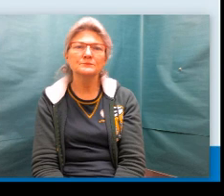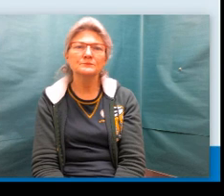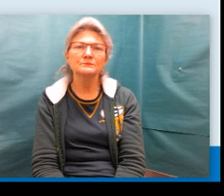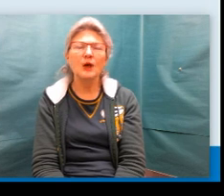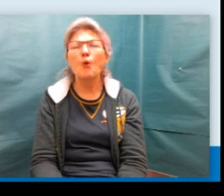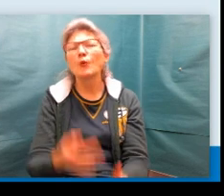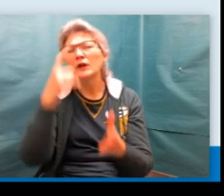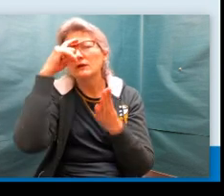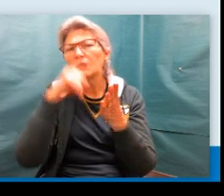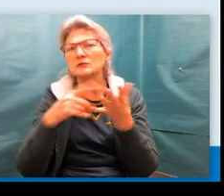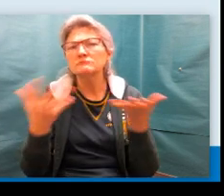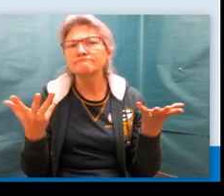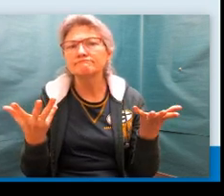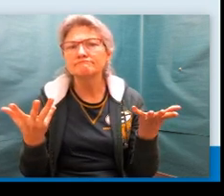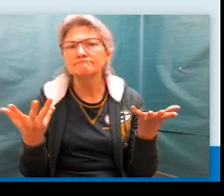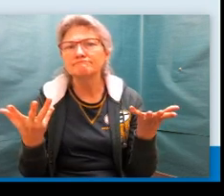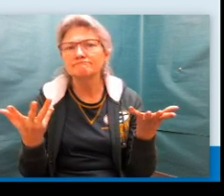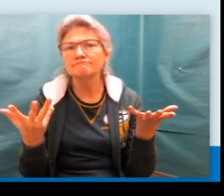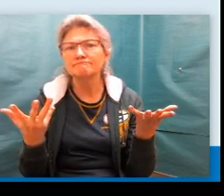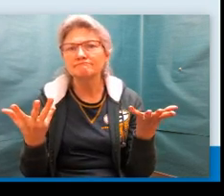What do you notice?